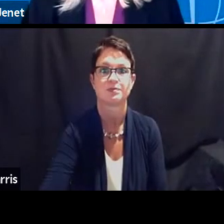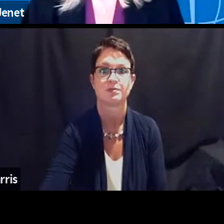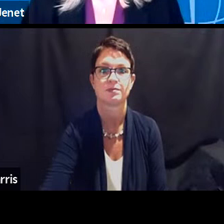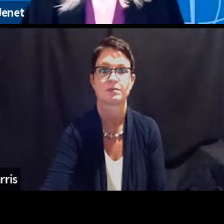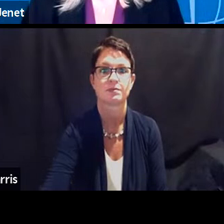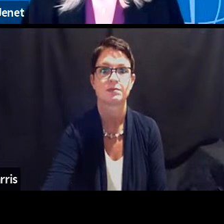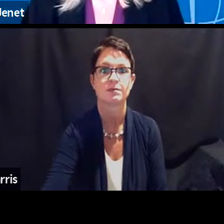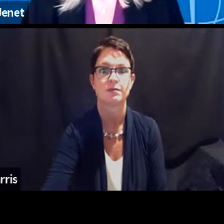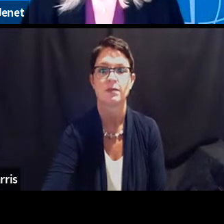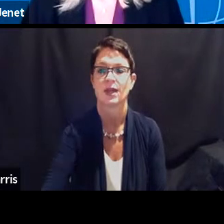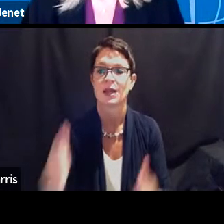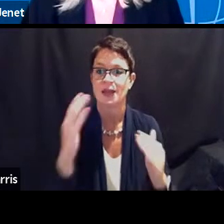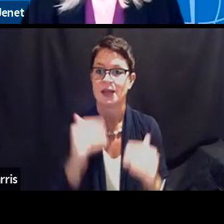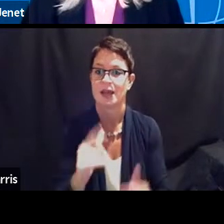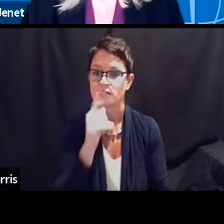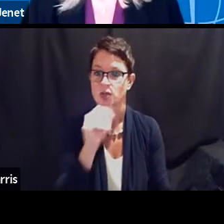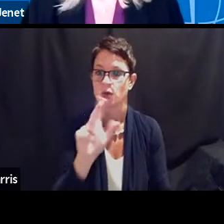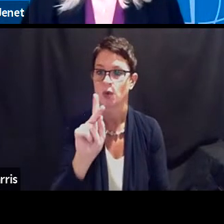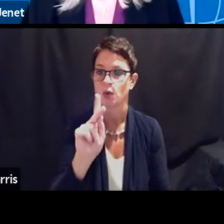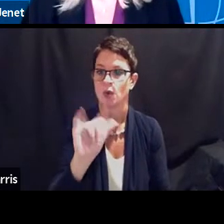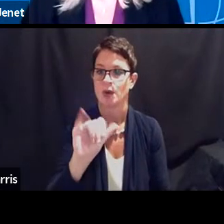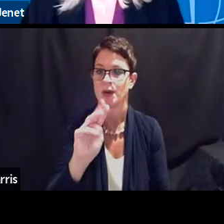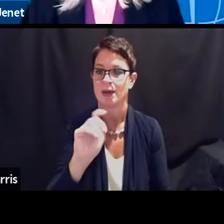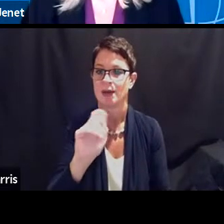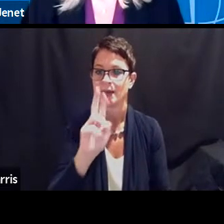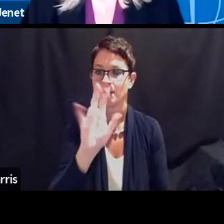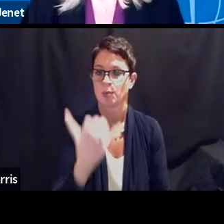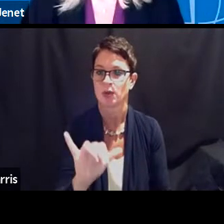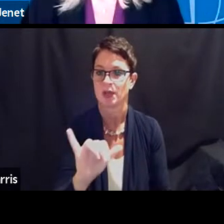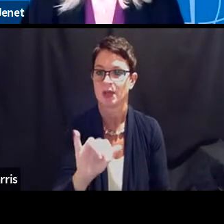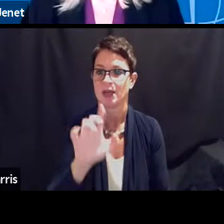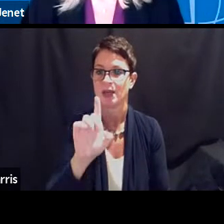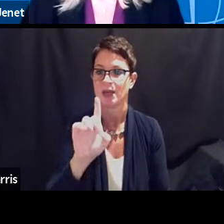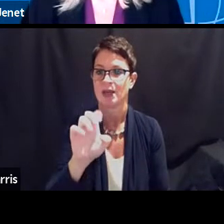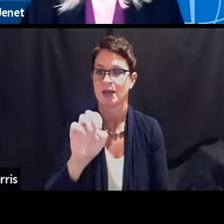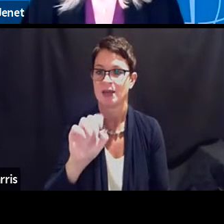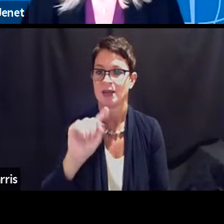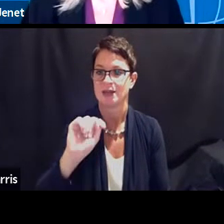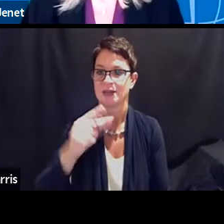I think the next speaker will be Kimberly Detharaj.